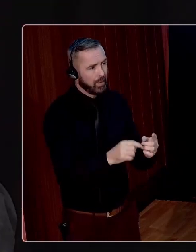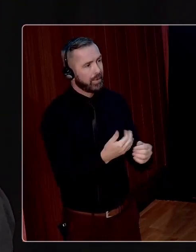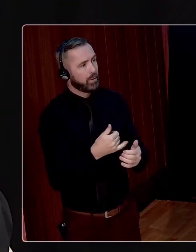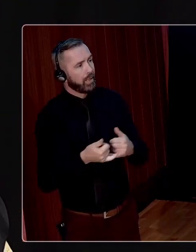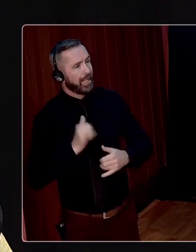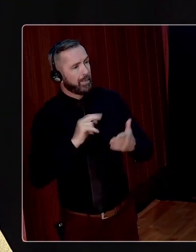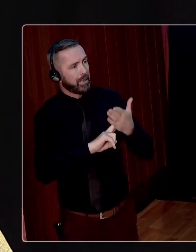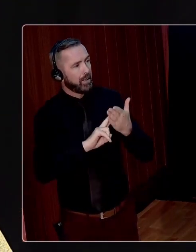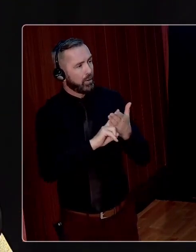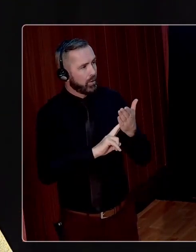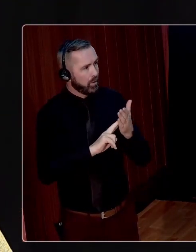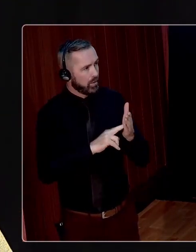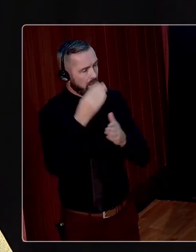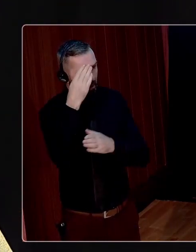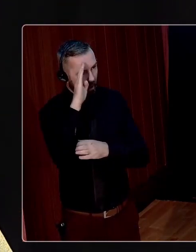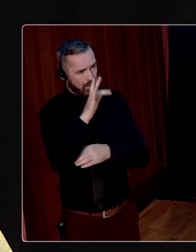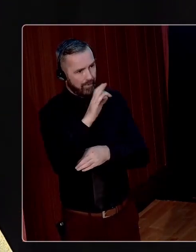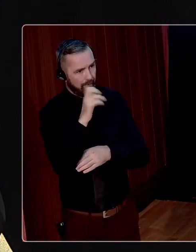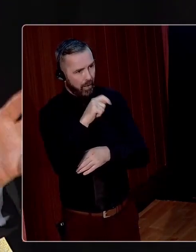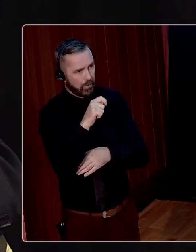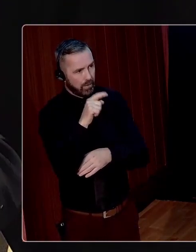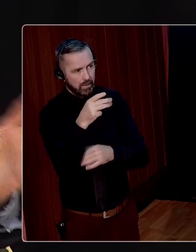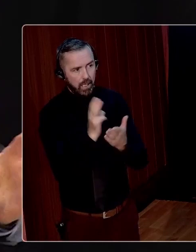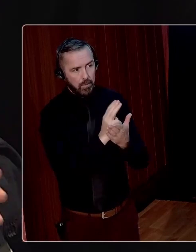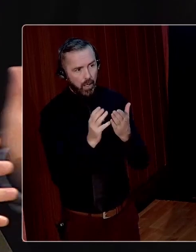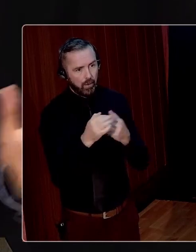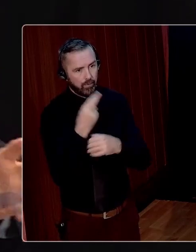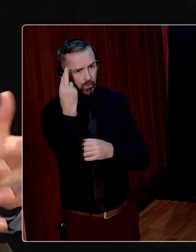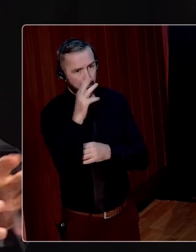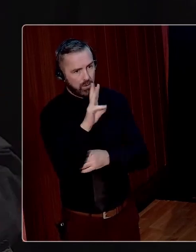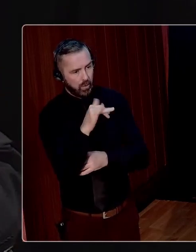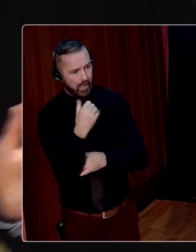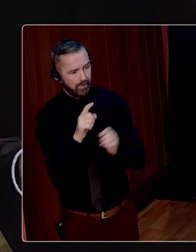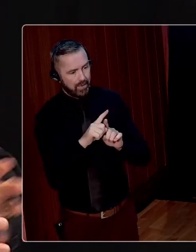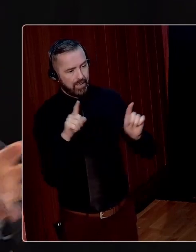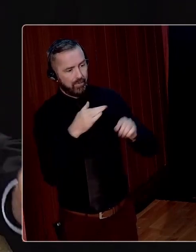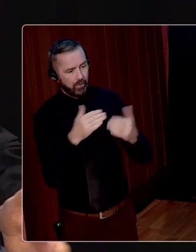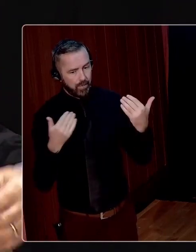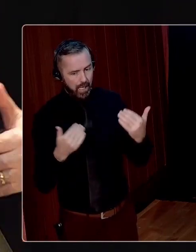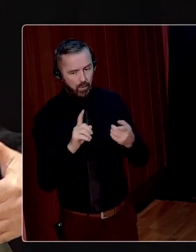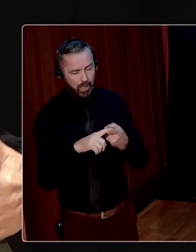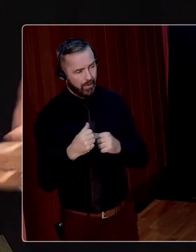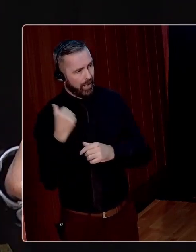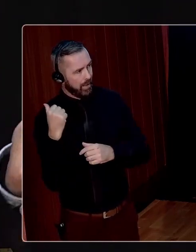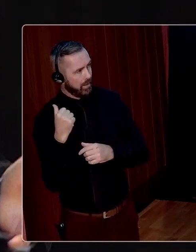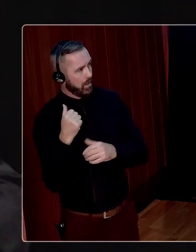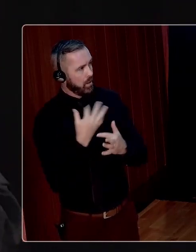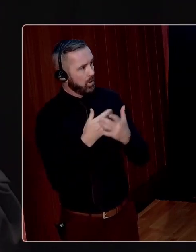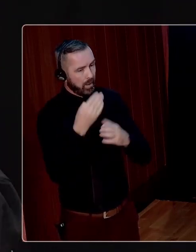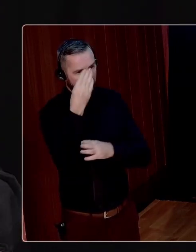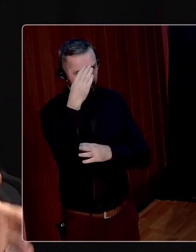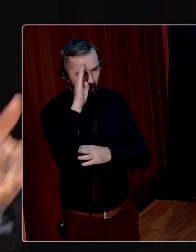able to use the Irish font, and that was part of the reason why there was a differences from now and then between the amount of